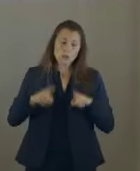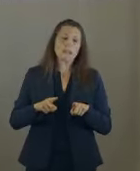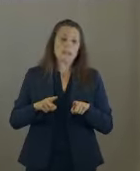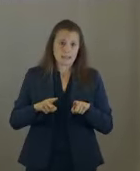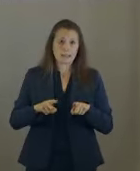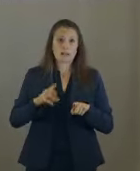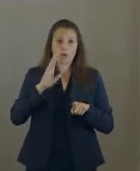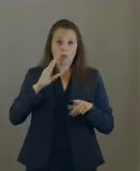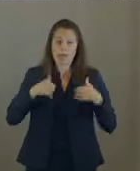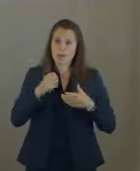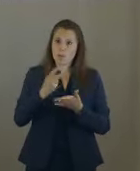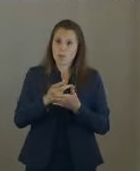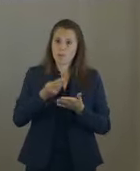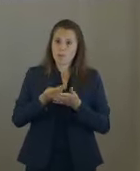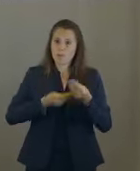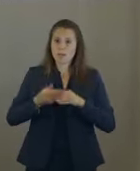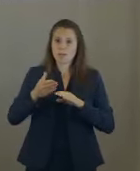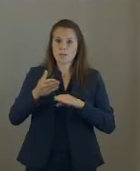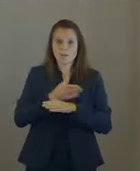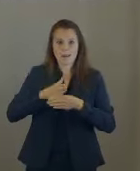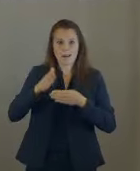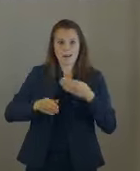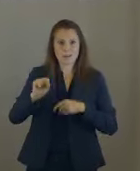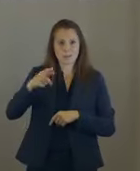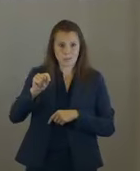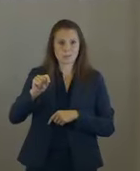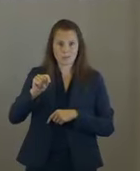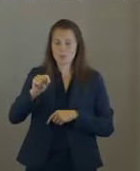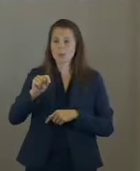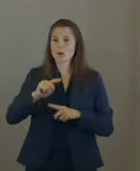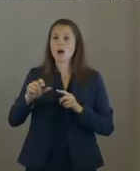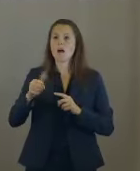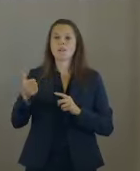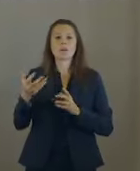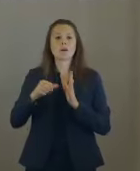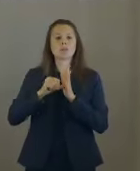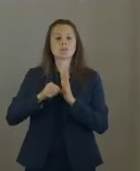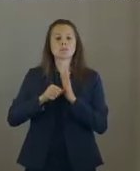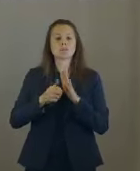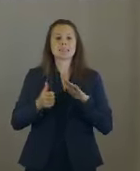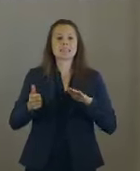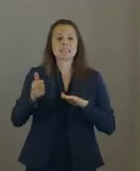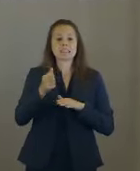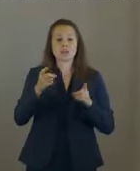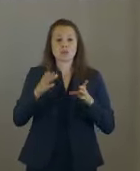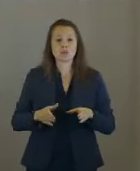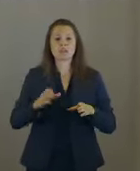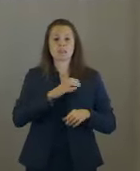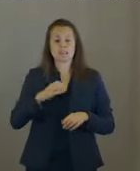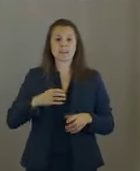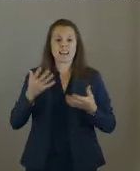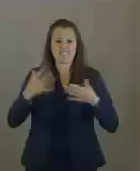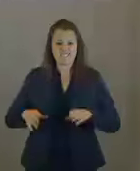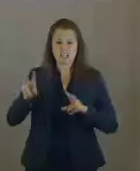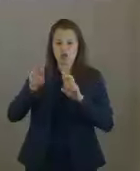to adopt this budget before the end of the fiscal year in September. The other item I'll highlight is that the Executive Director's Assessment Committee has completed our development